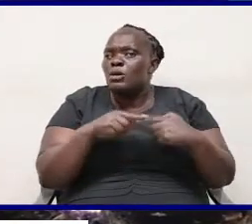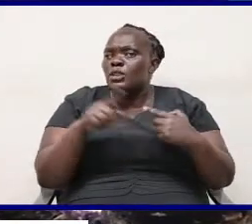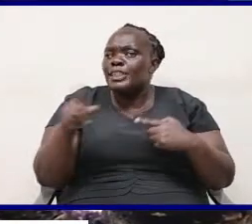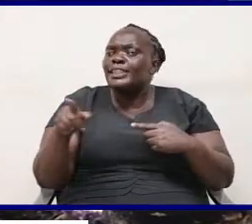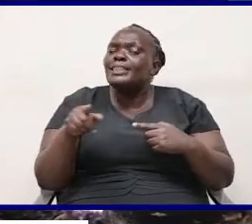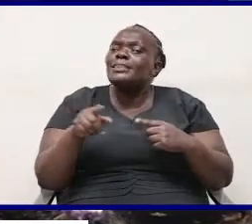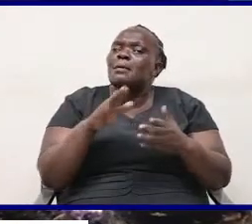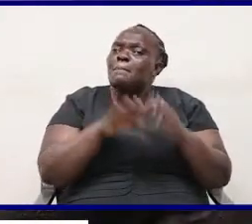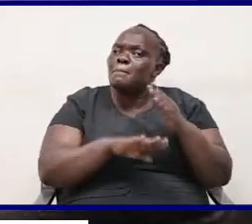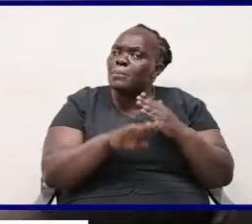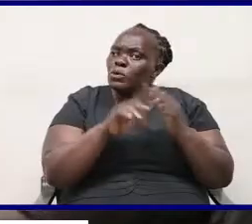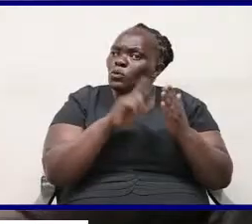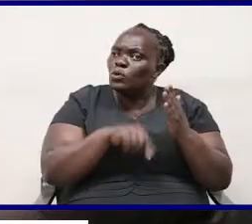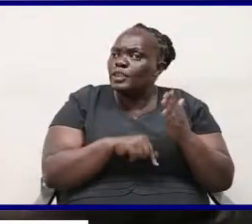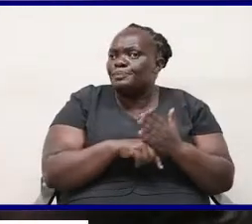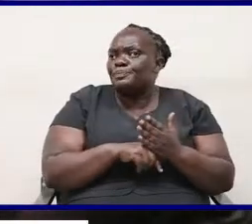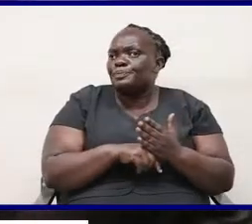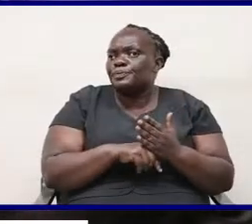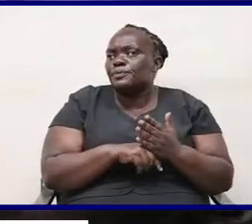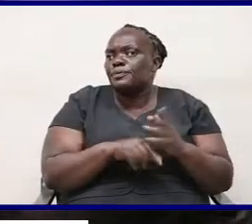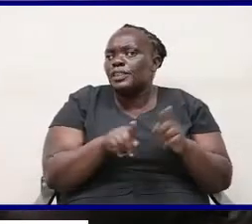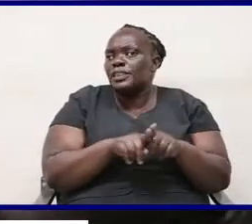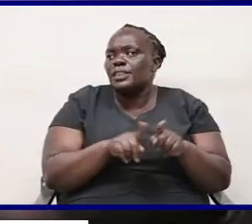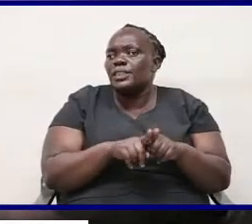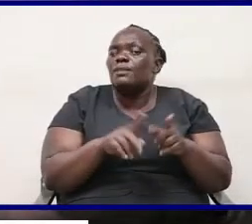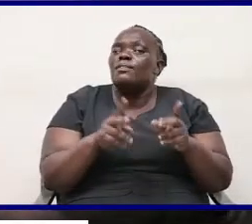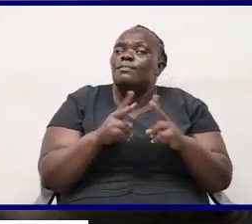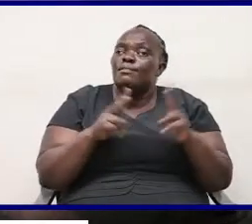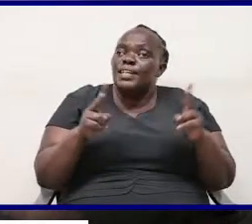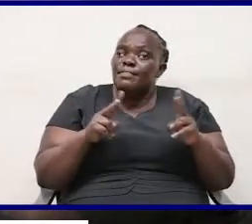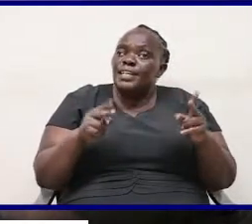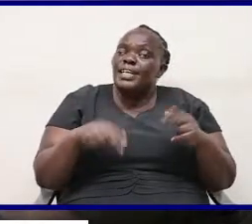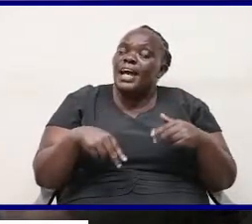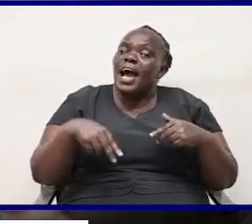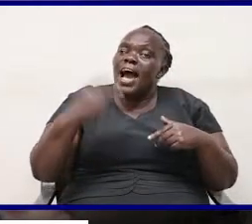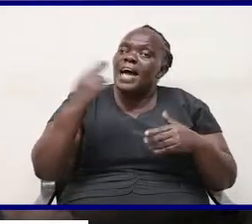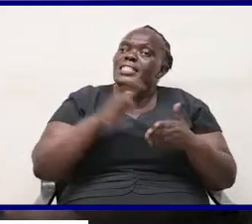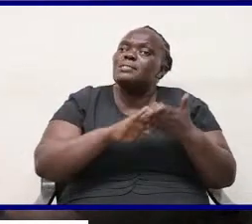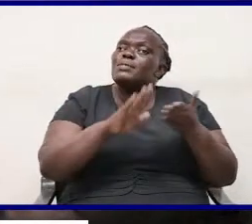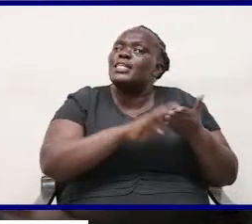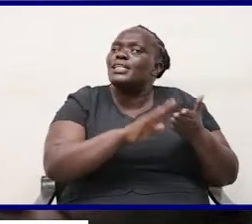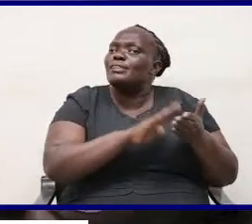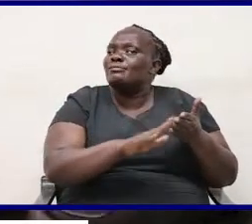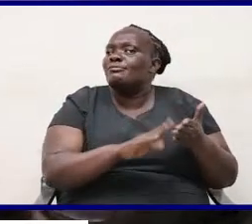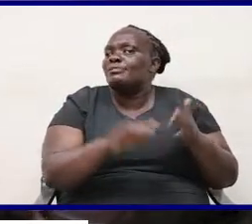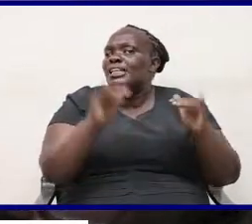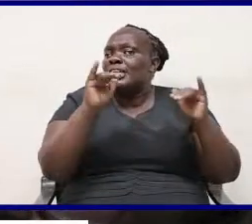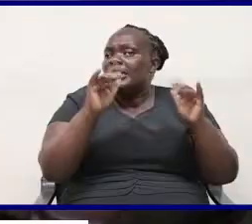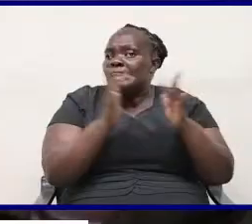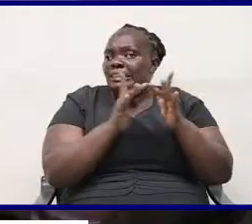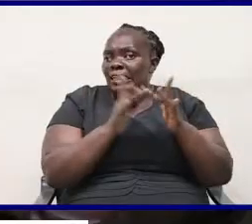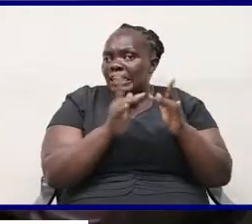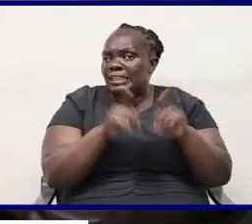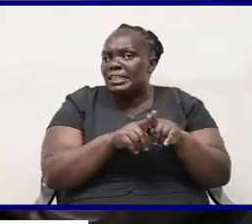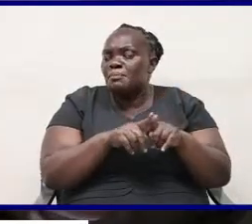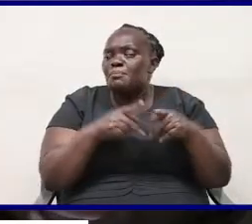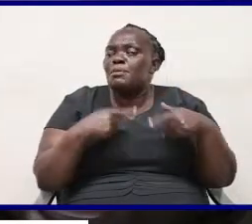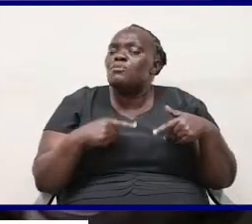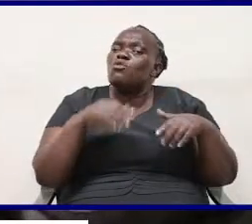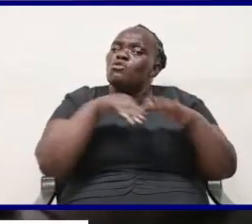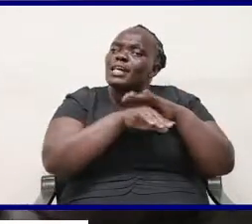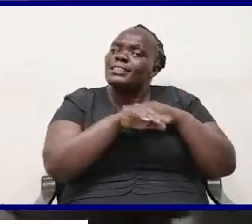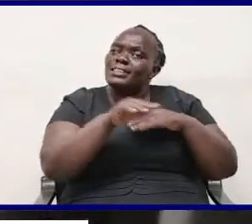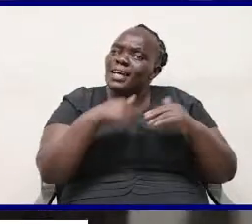the space there because of this borderlessness and the fact that we have very high-speed internet and people now have gadgets? I mean, they have access